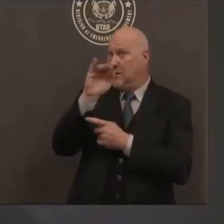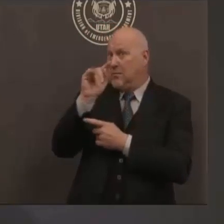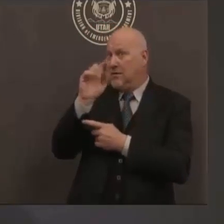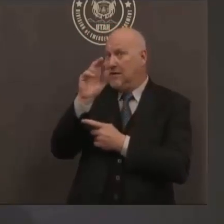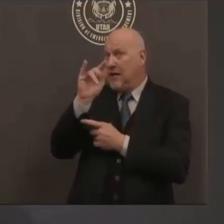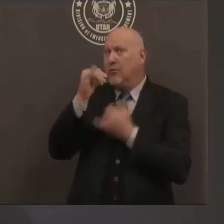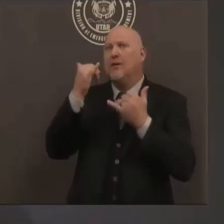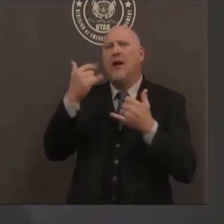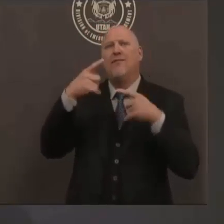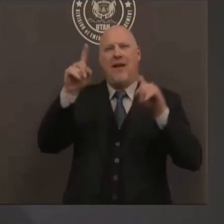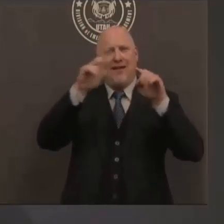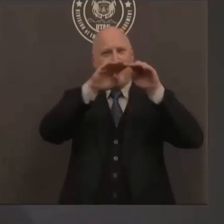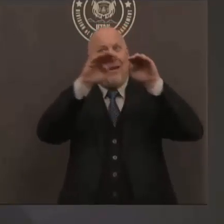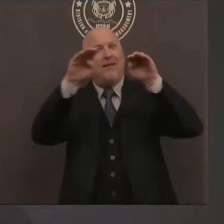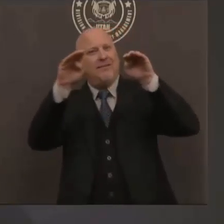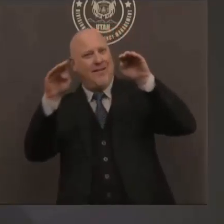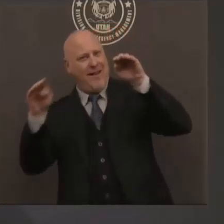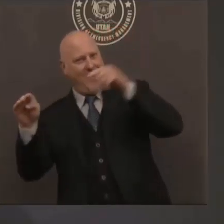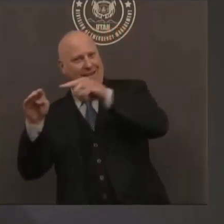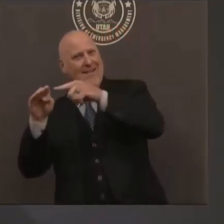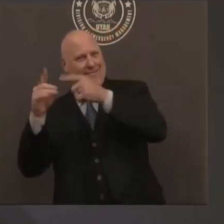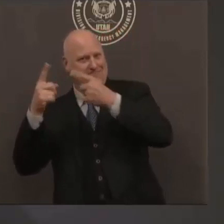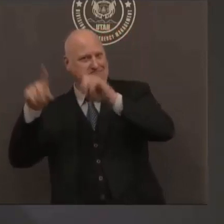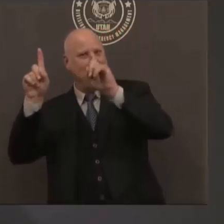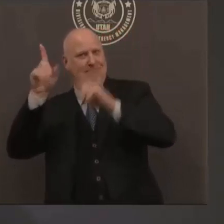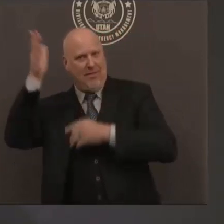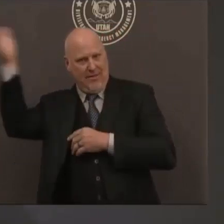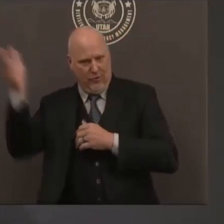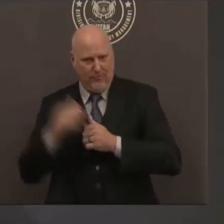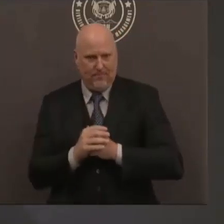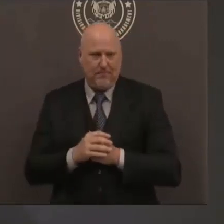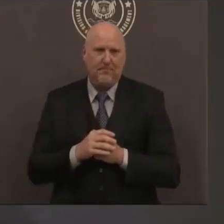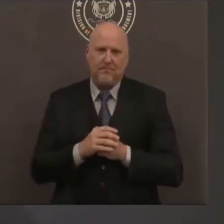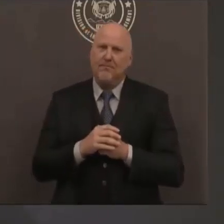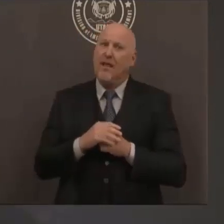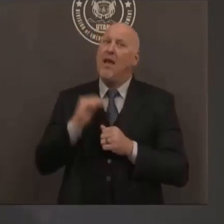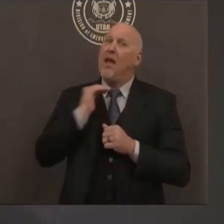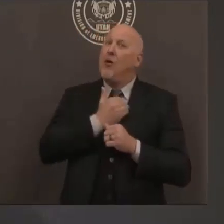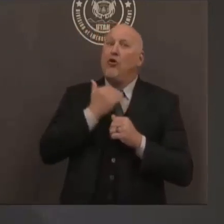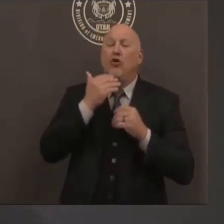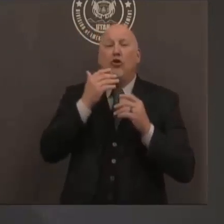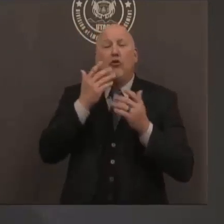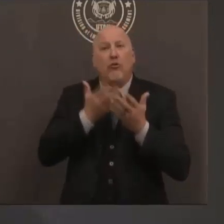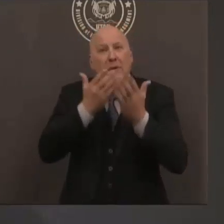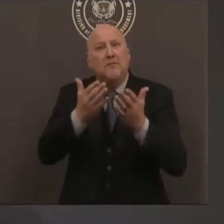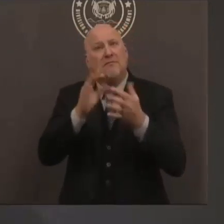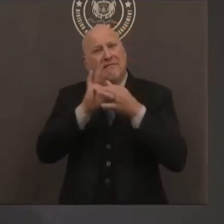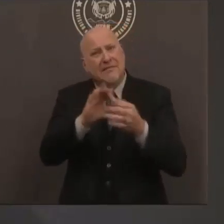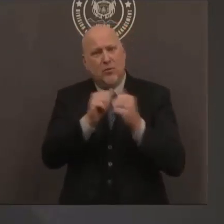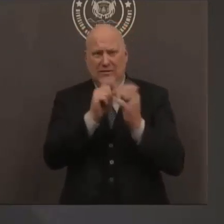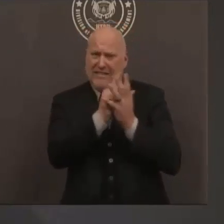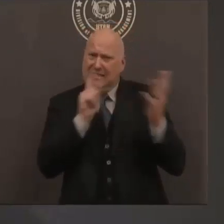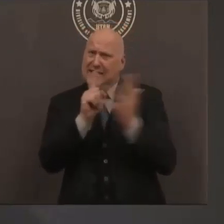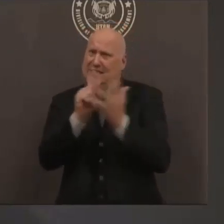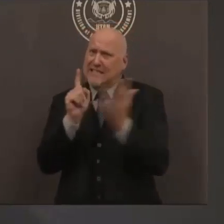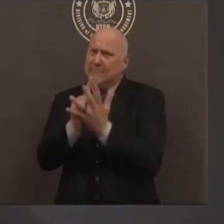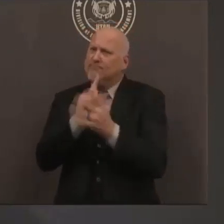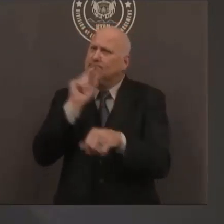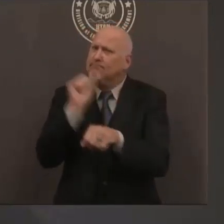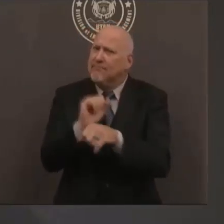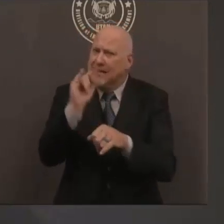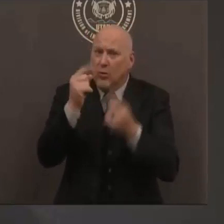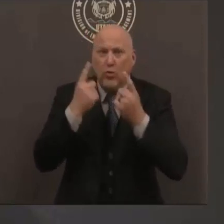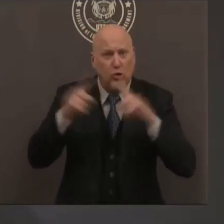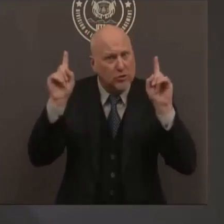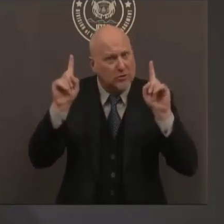actions are working to control this pandemic. So we encourage all parts of Utah to continue adhering to the